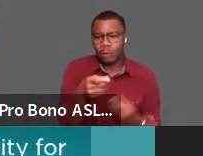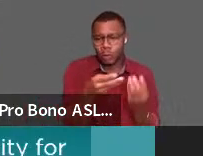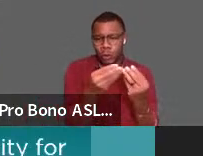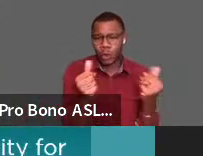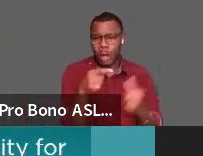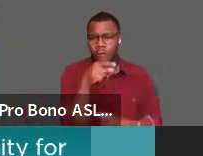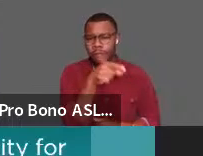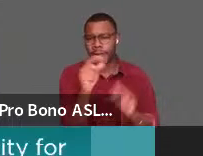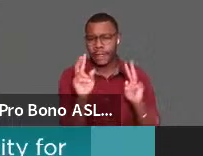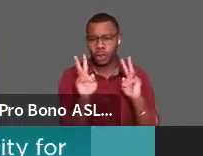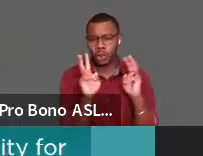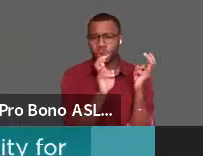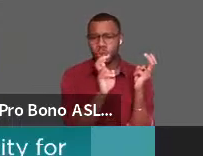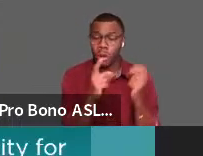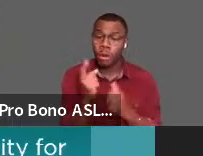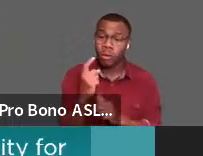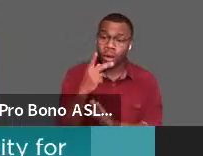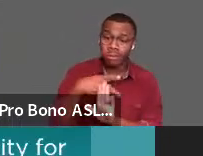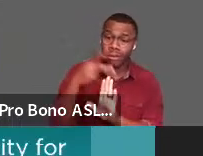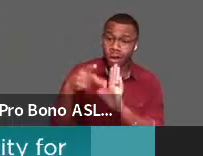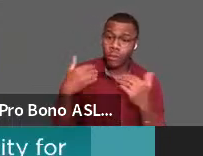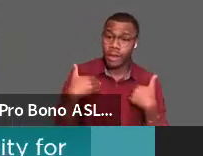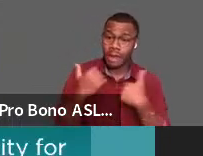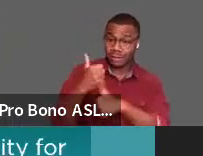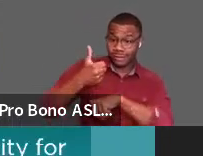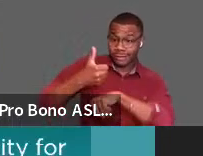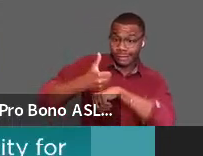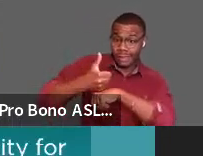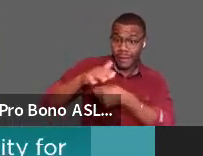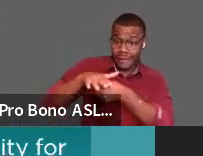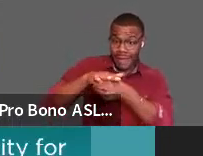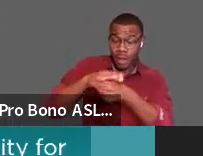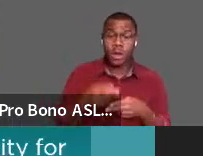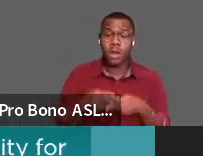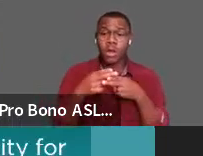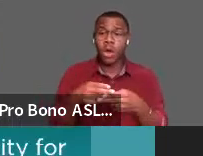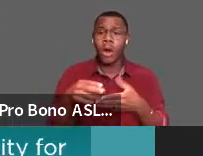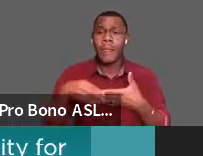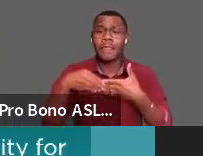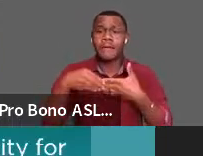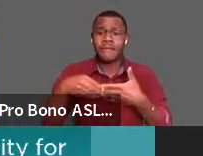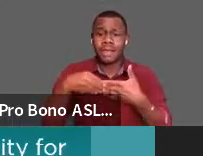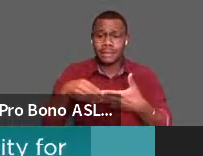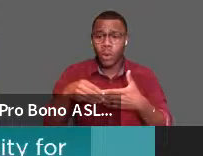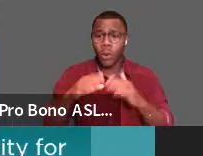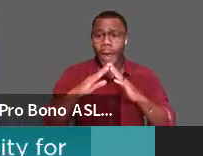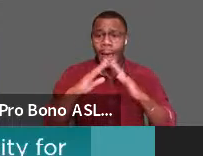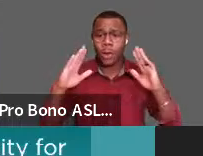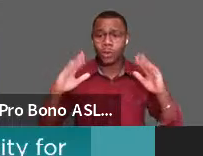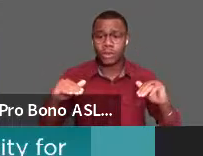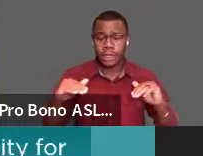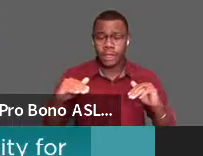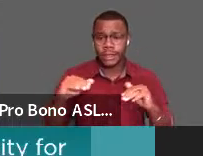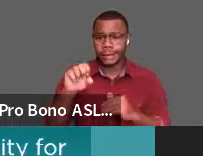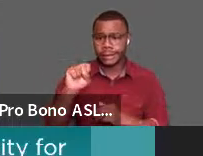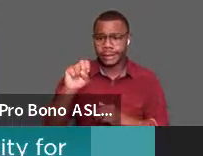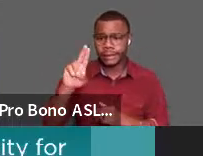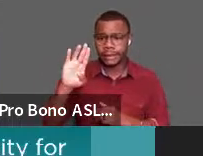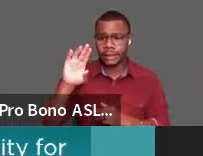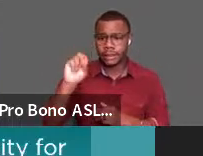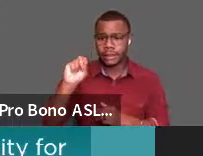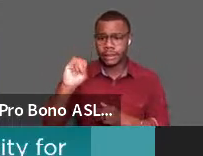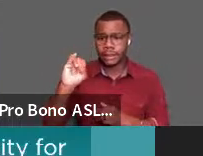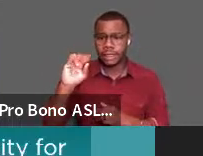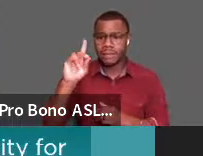of the programs that we have at the county is called the Flexible Housing Subsidy Pool, which allows us the flexibility